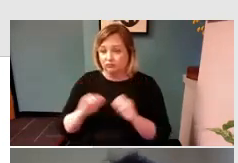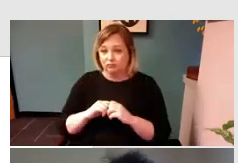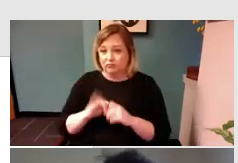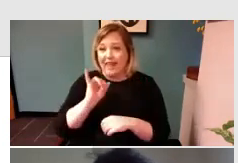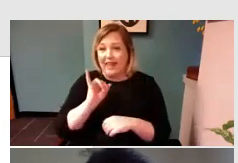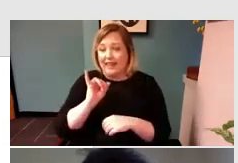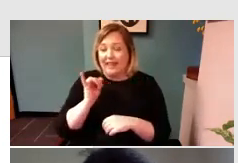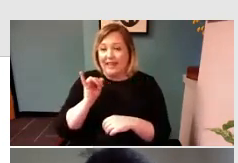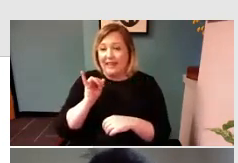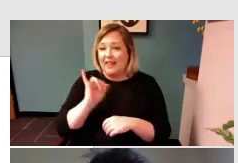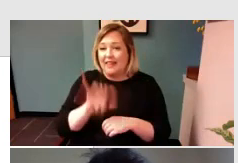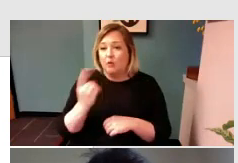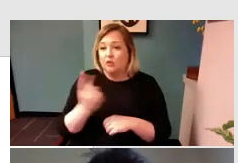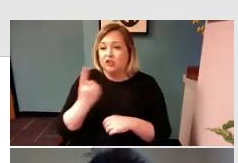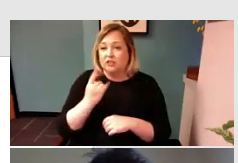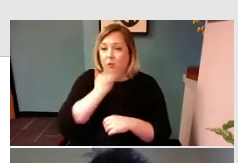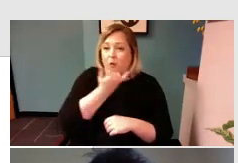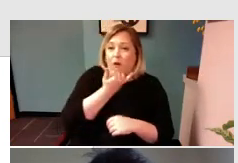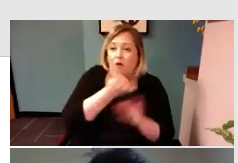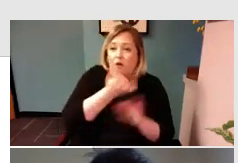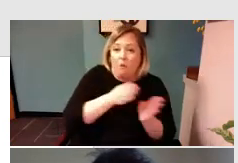correct topological order.